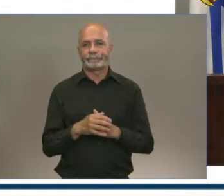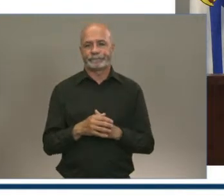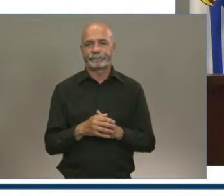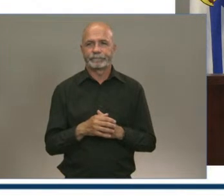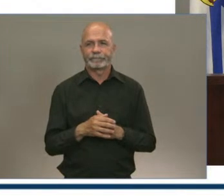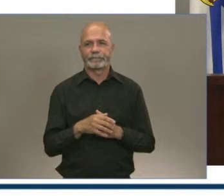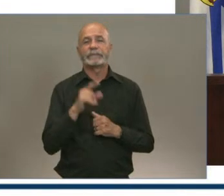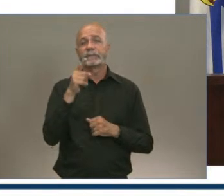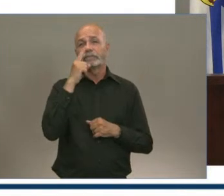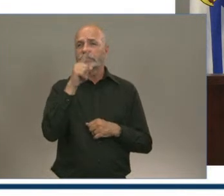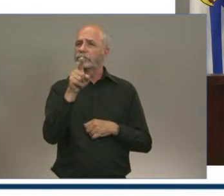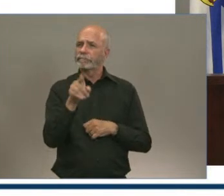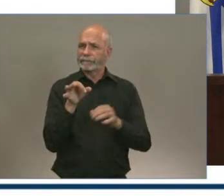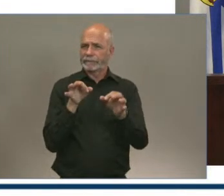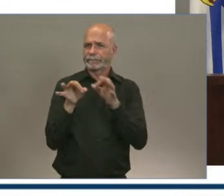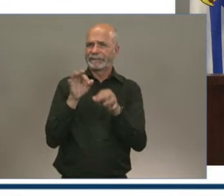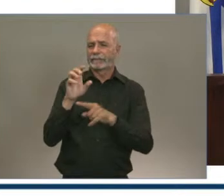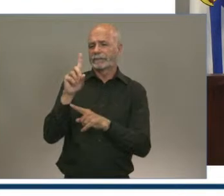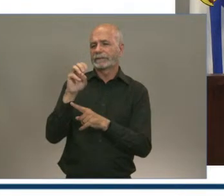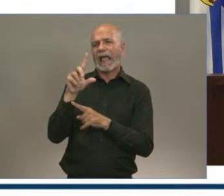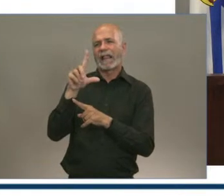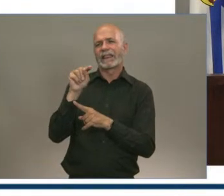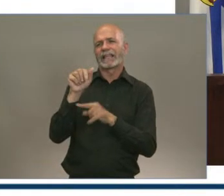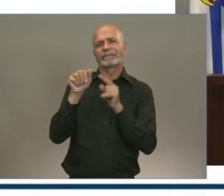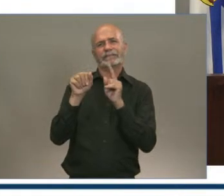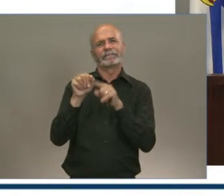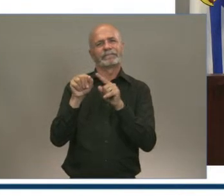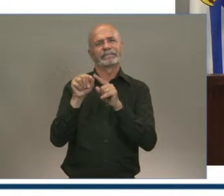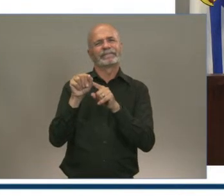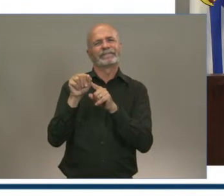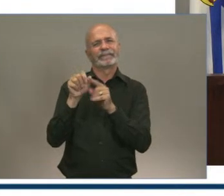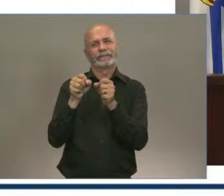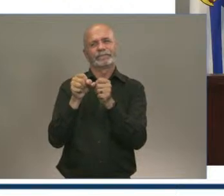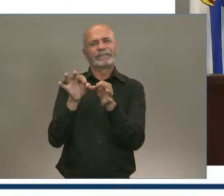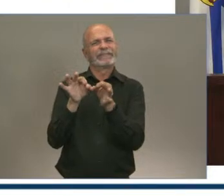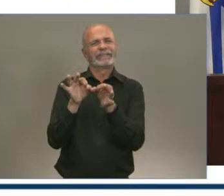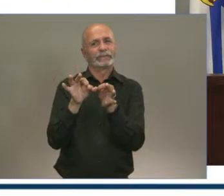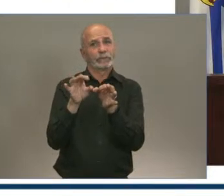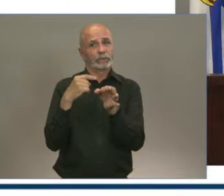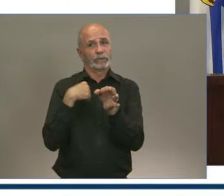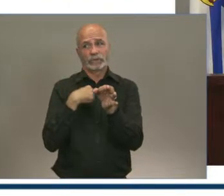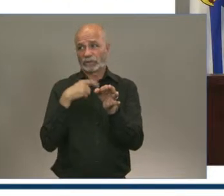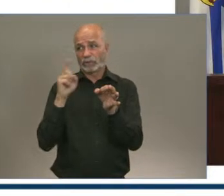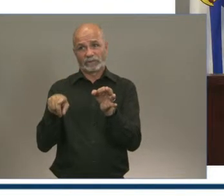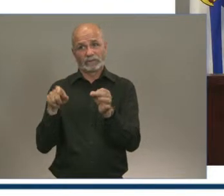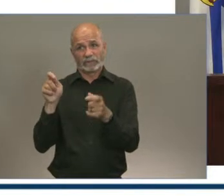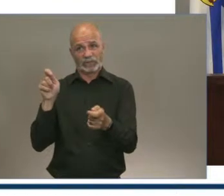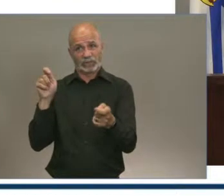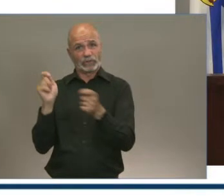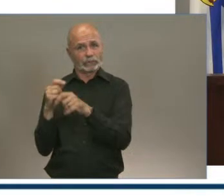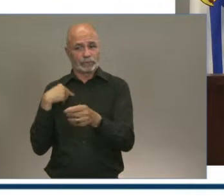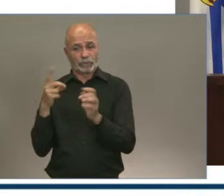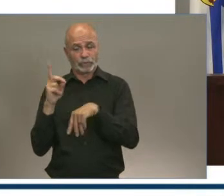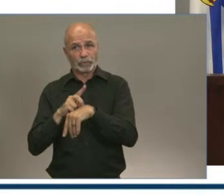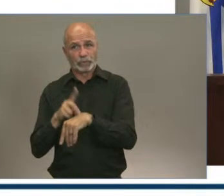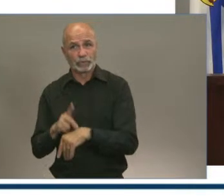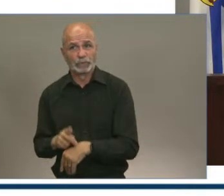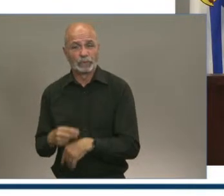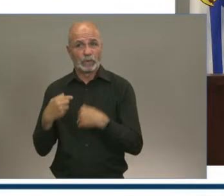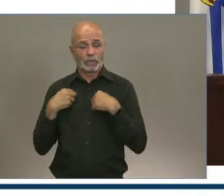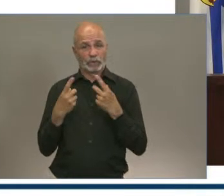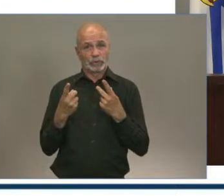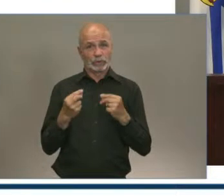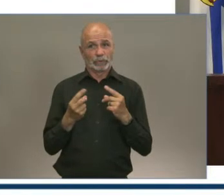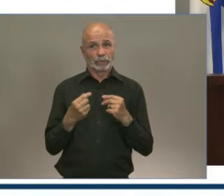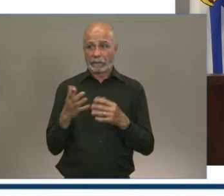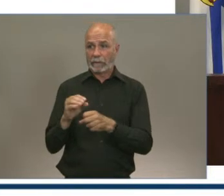Delta variant. Is there anything that we need to change what is being done in the province right now from a public health perspective now that the variant